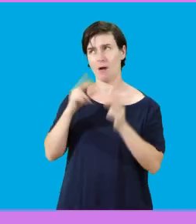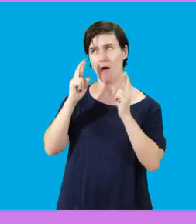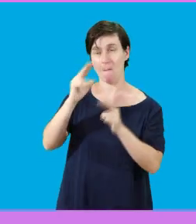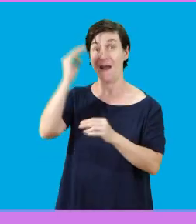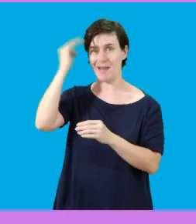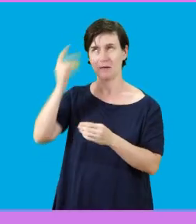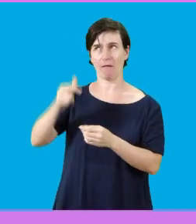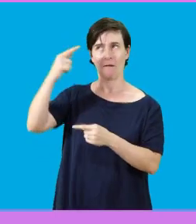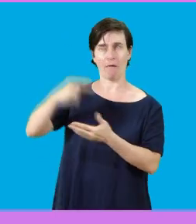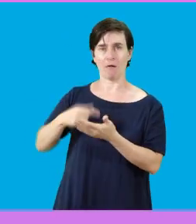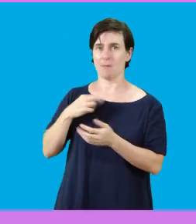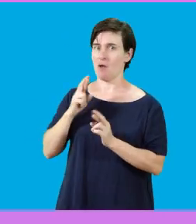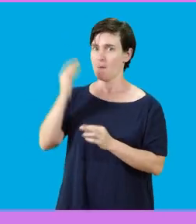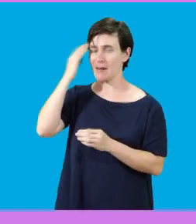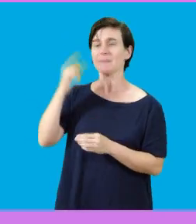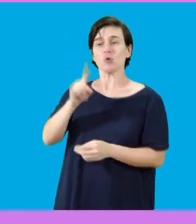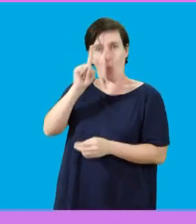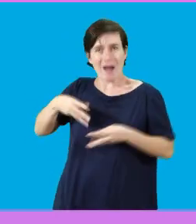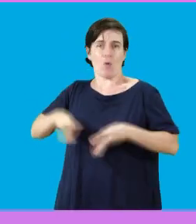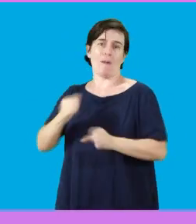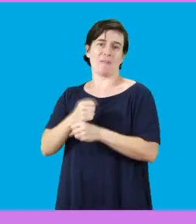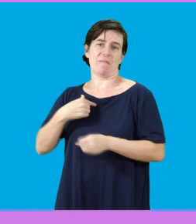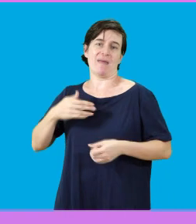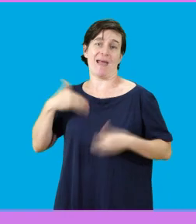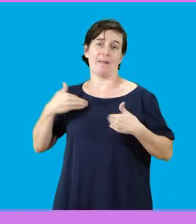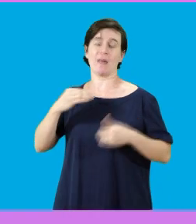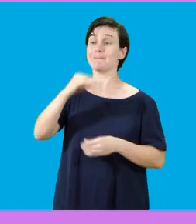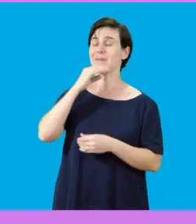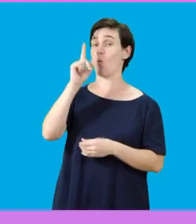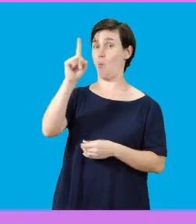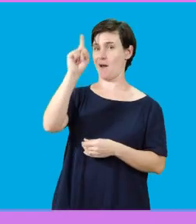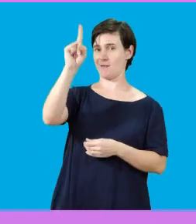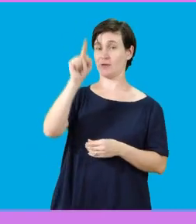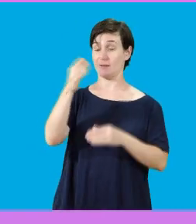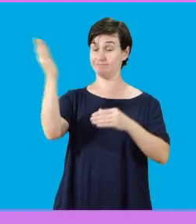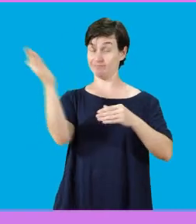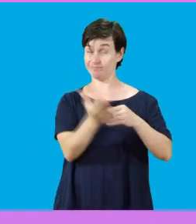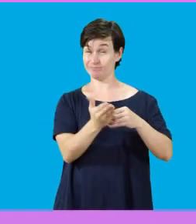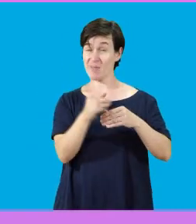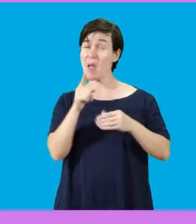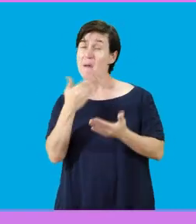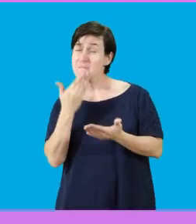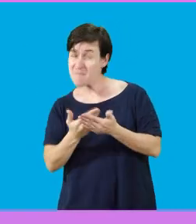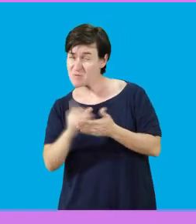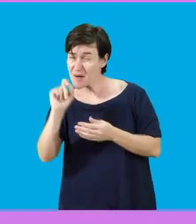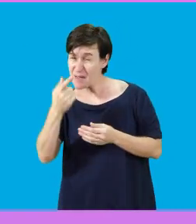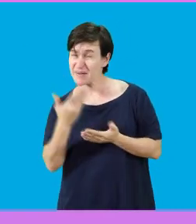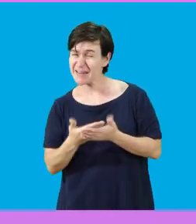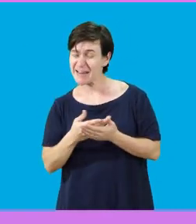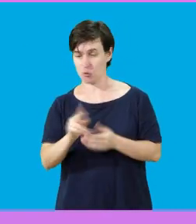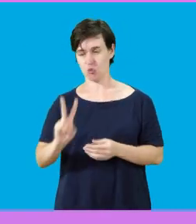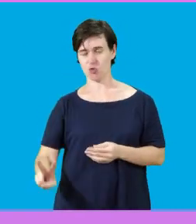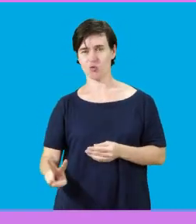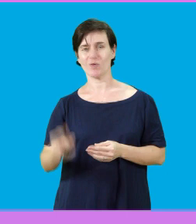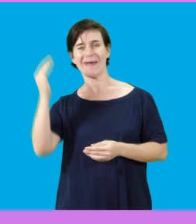1 head in a coin. And then the 2 now represents the total number of heads and tail that we have in a coin. So it means it's the